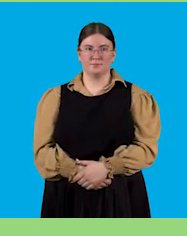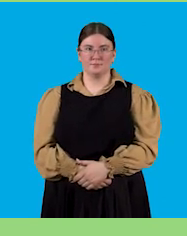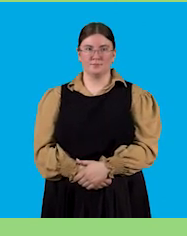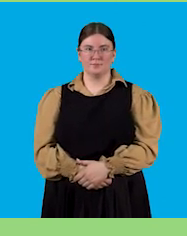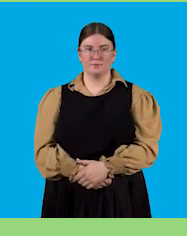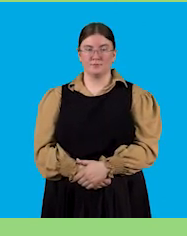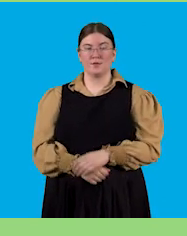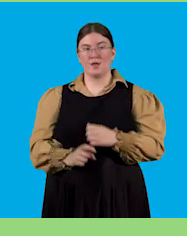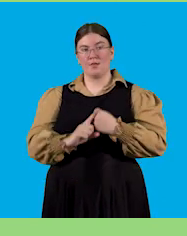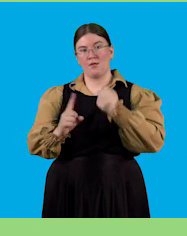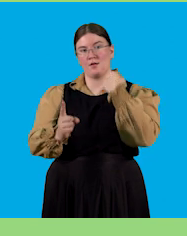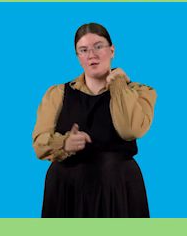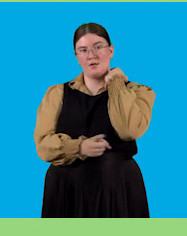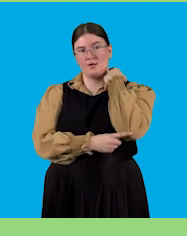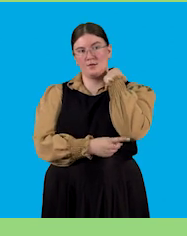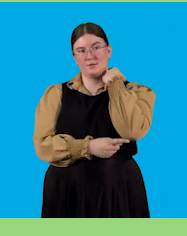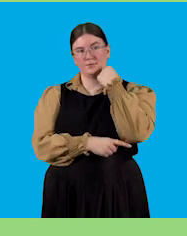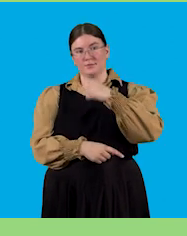And then the last